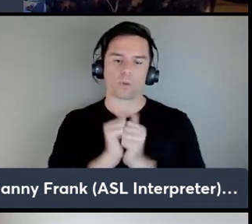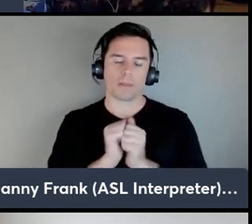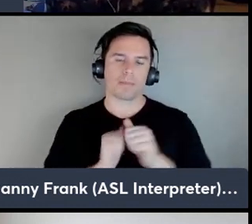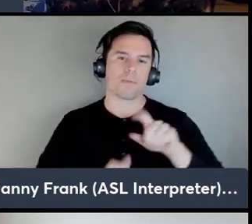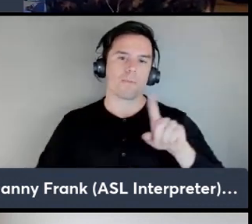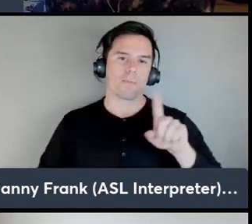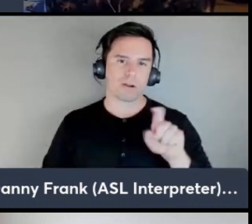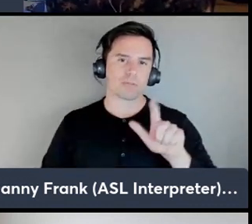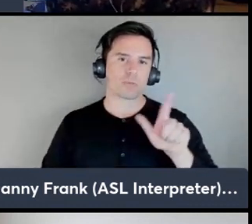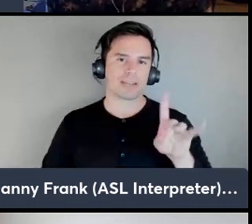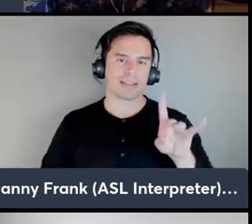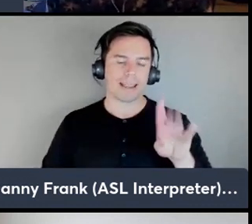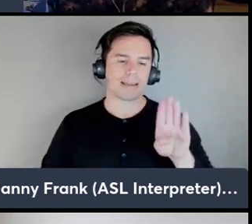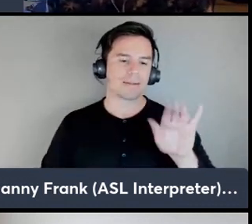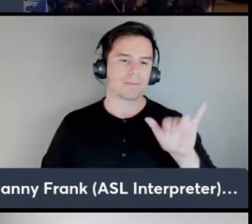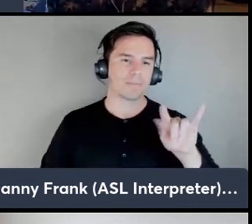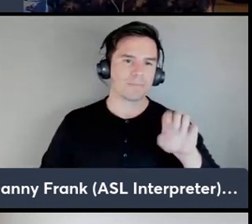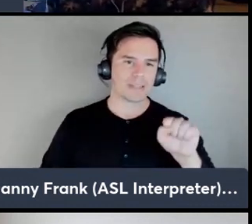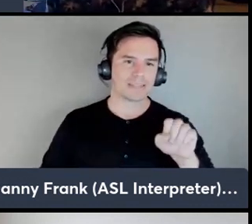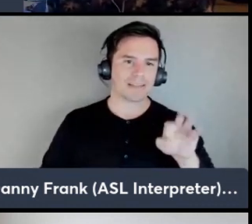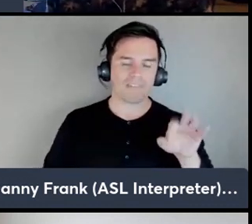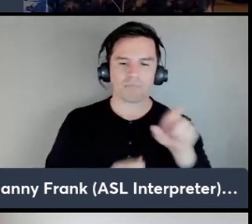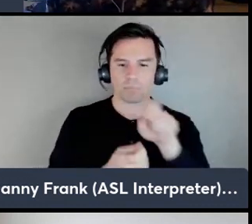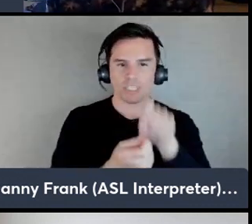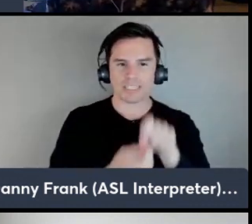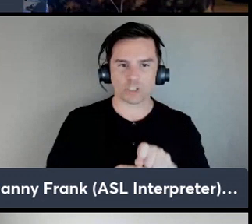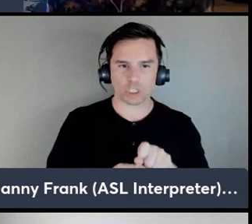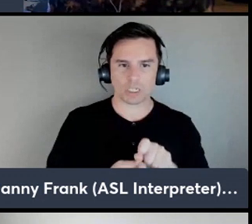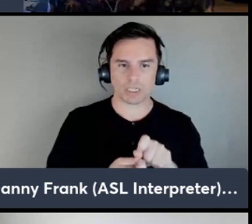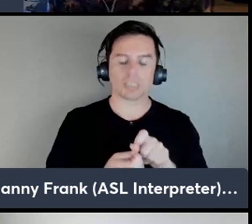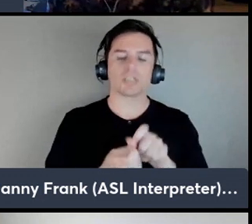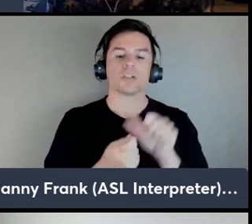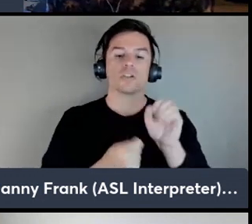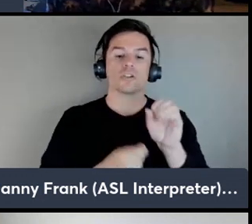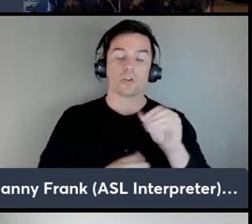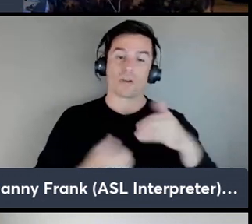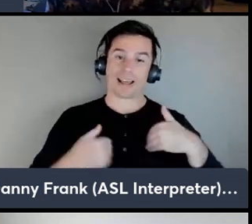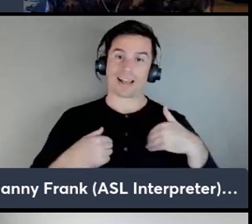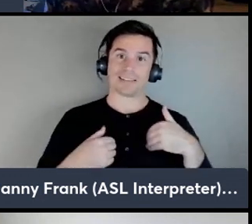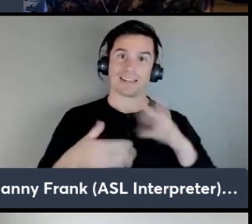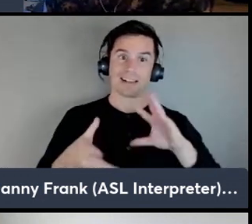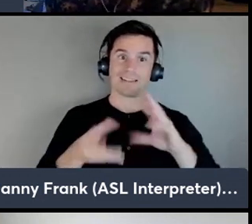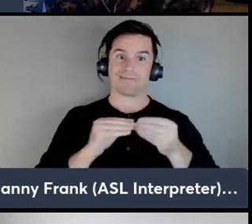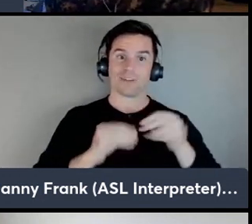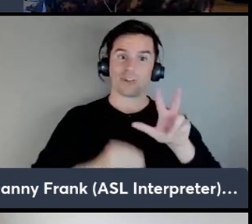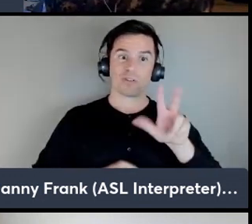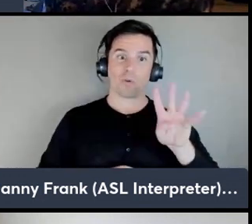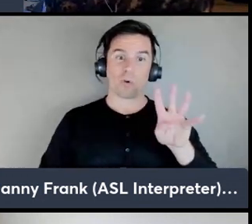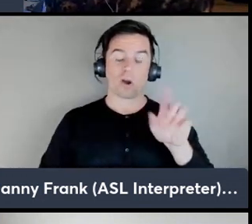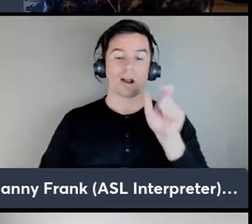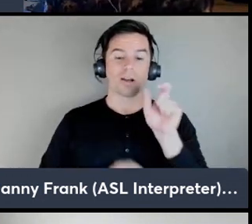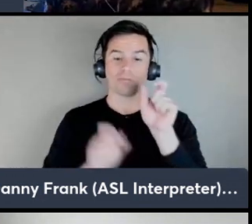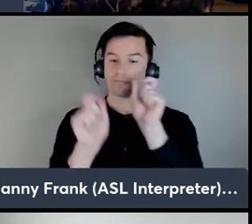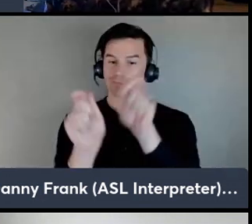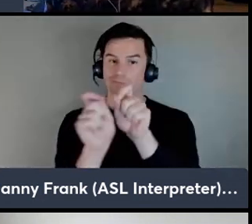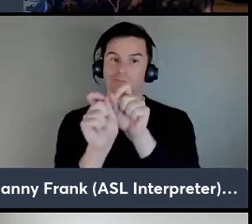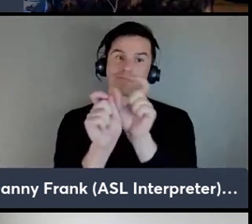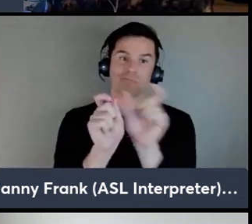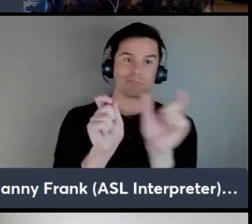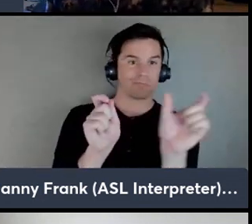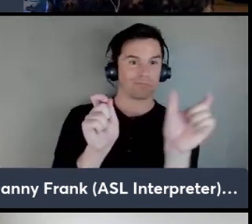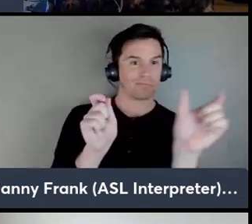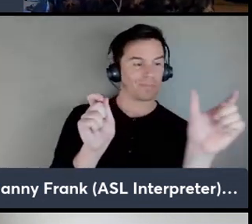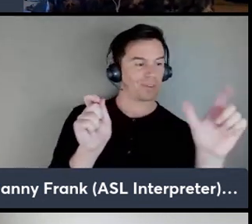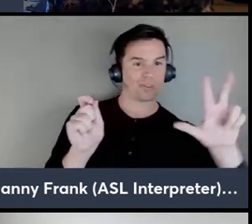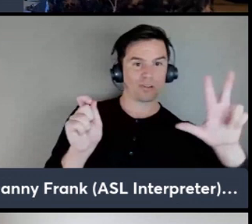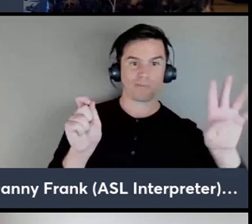bits of precision. So it's with so it actually has 34 decimal places, and is actually dealing with